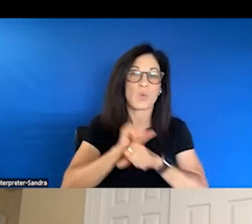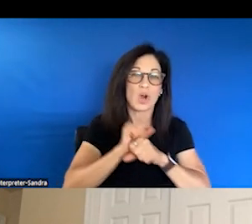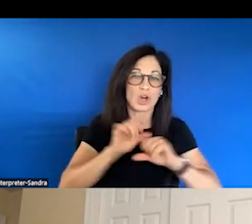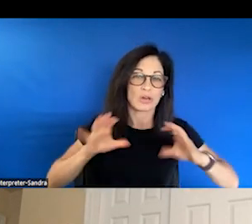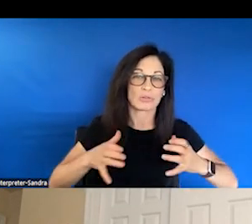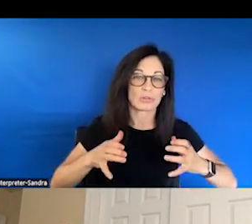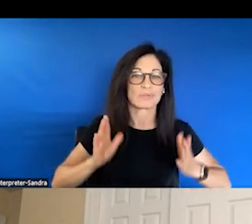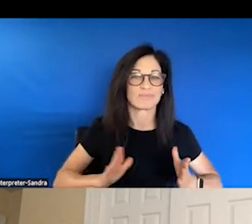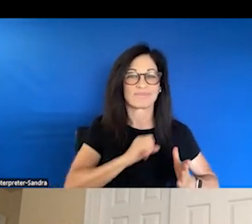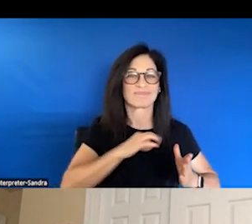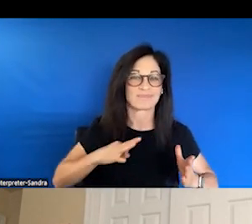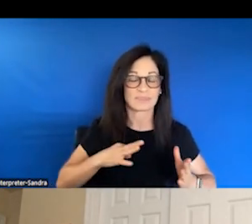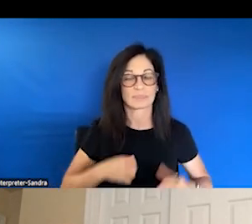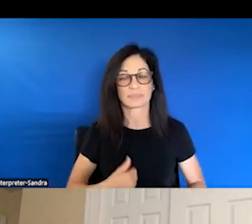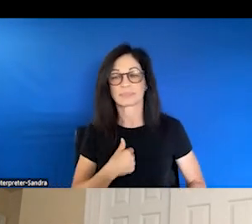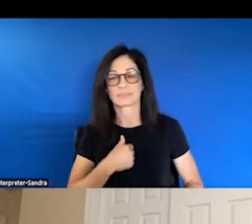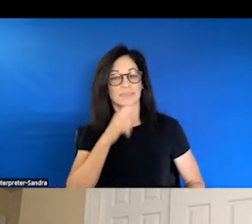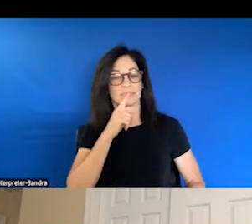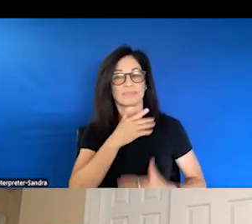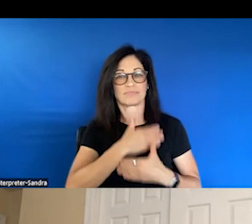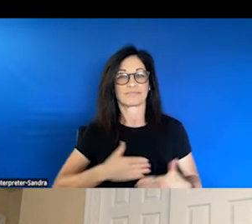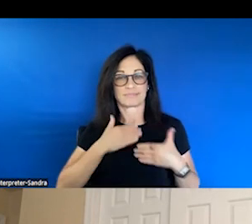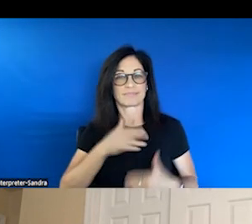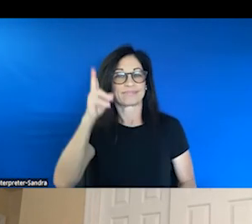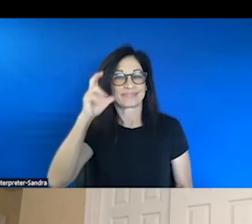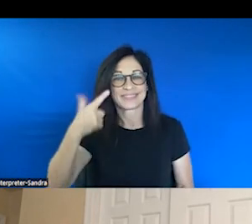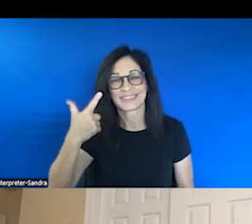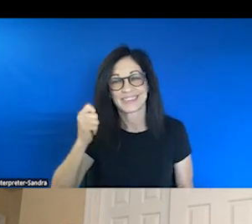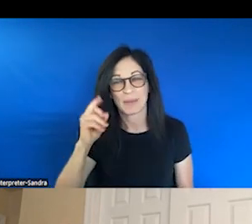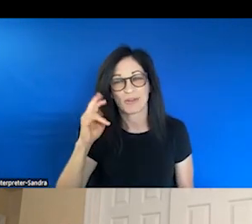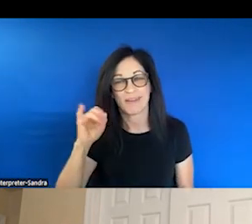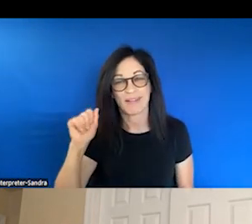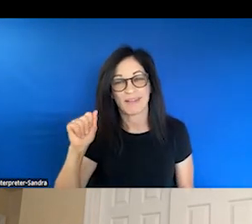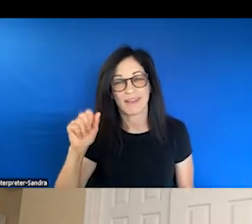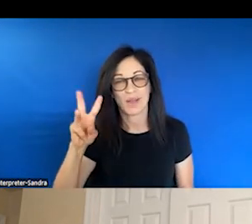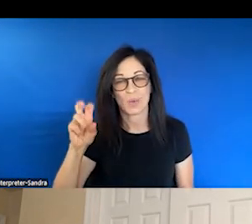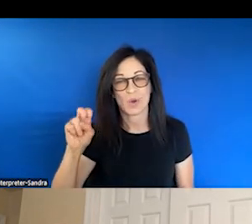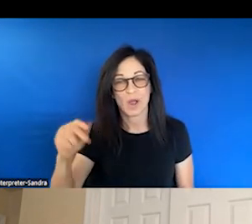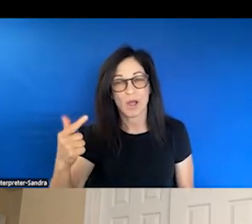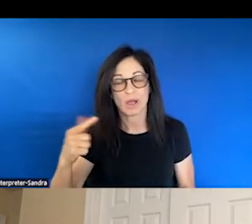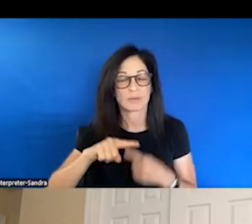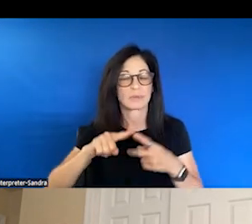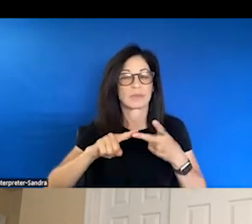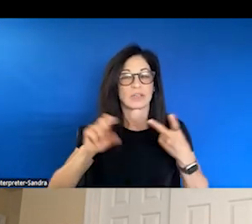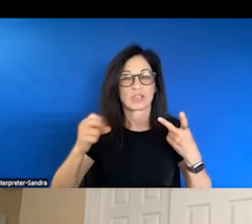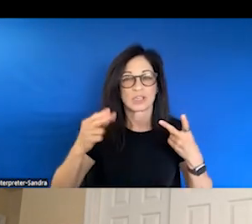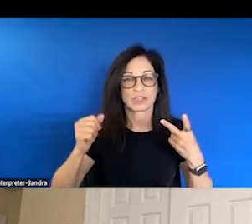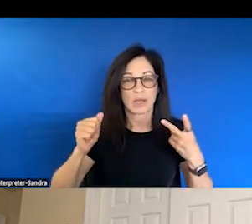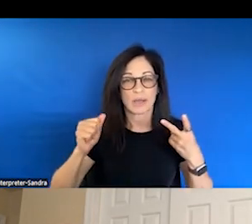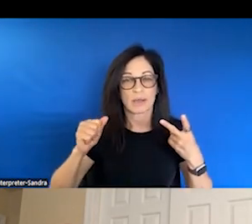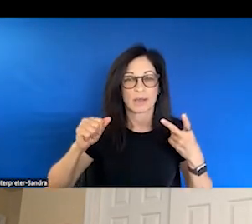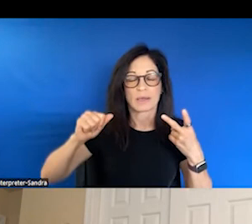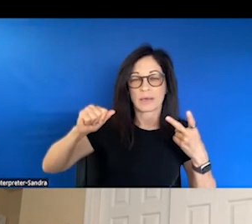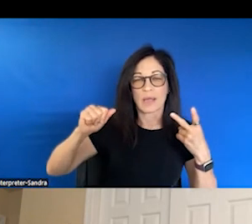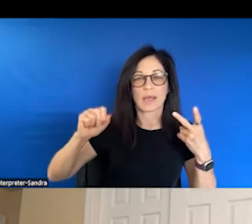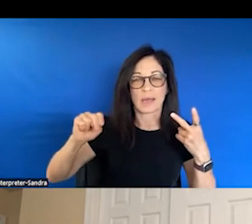and I really enjoyed listening to Gabriella Wong and to Shauna Palmieri talking about